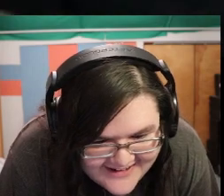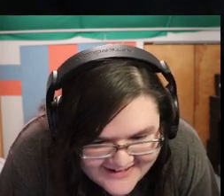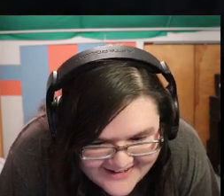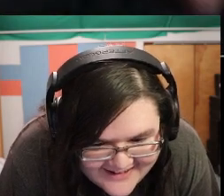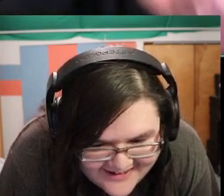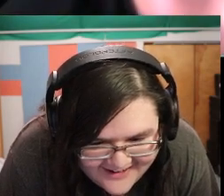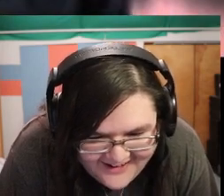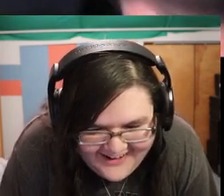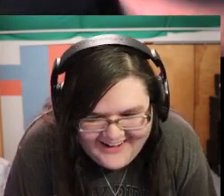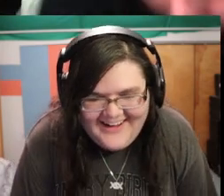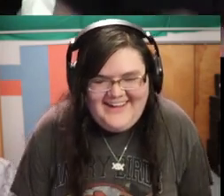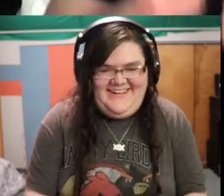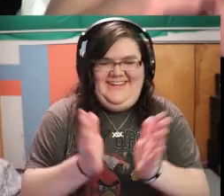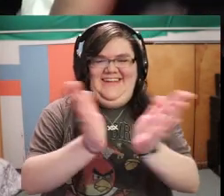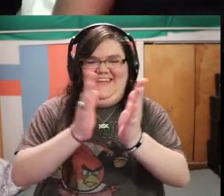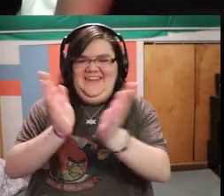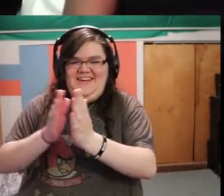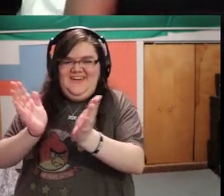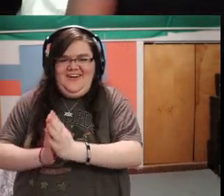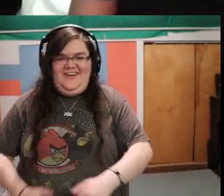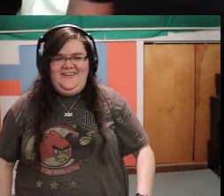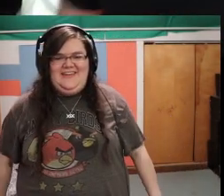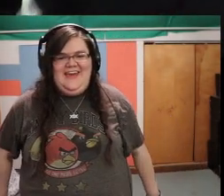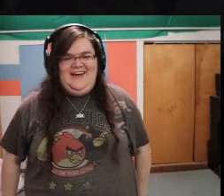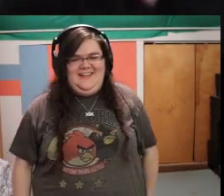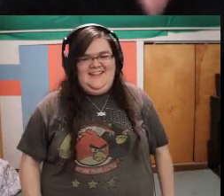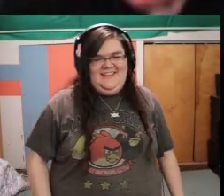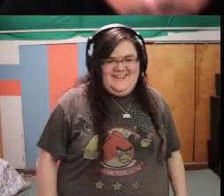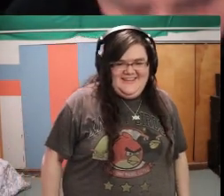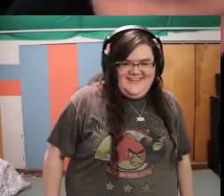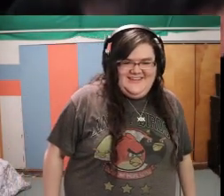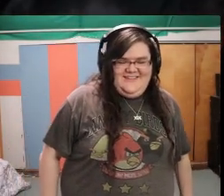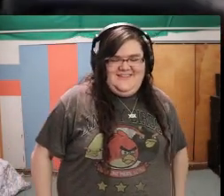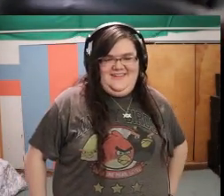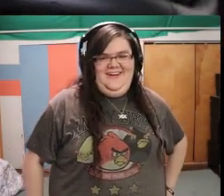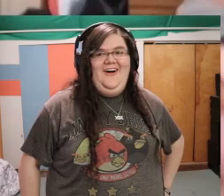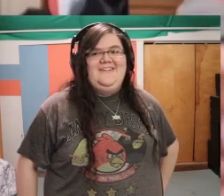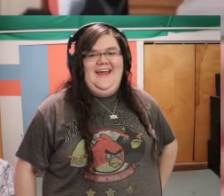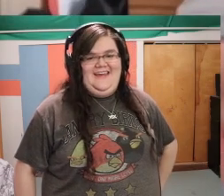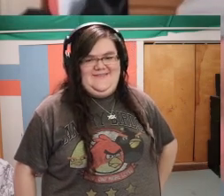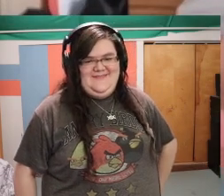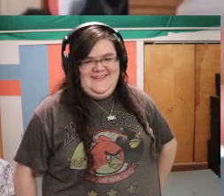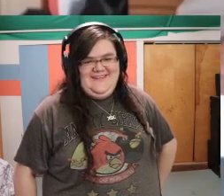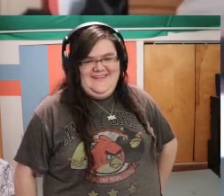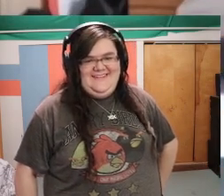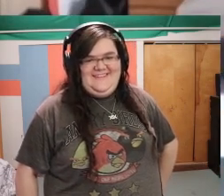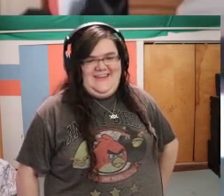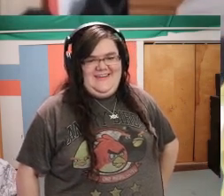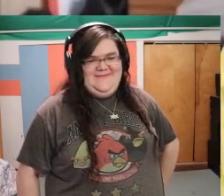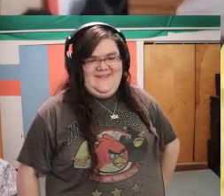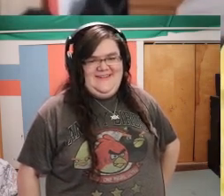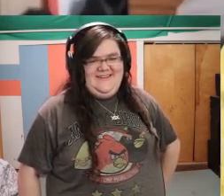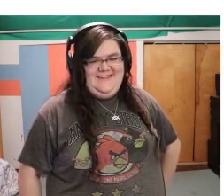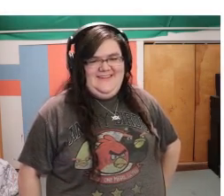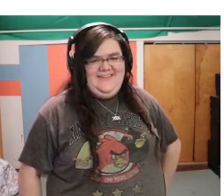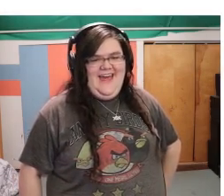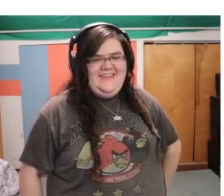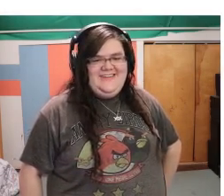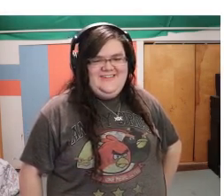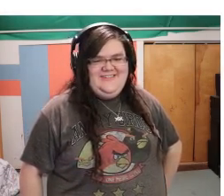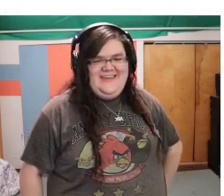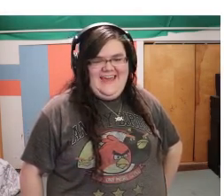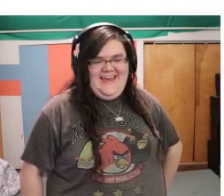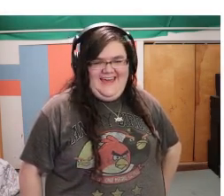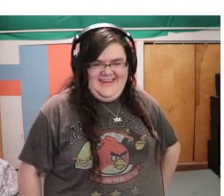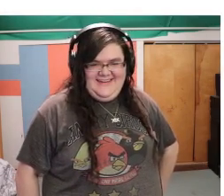Oh! Oh! Oh, he's done it! Holy 4 hell. Seconds to spare. Oh, jeez, damn. Is that damn. You? Is if that